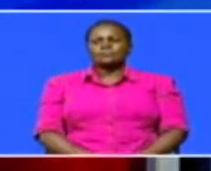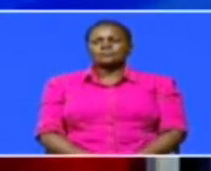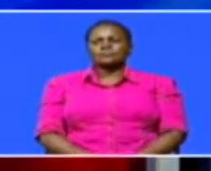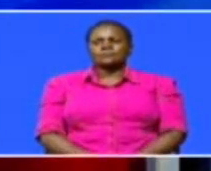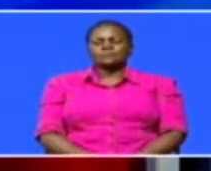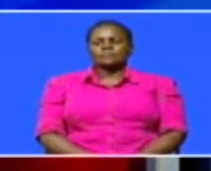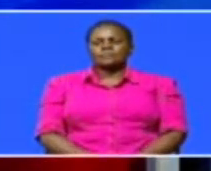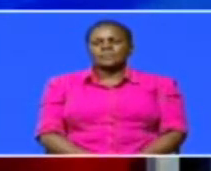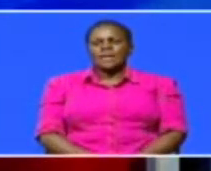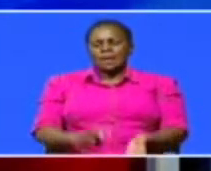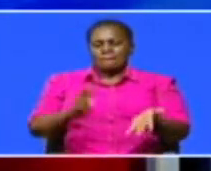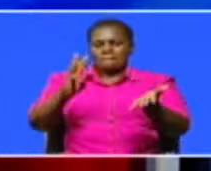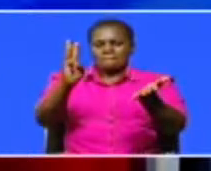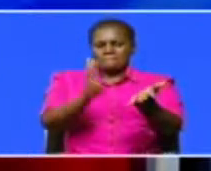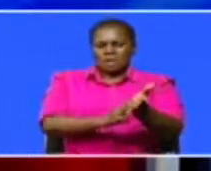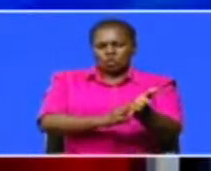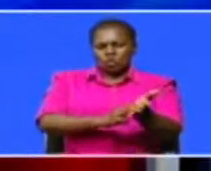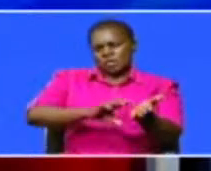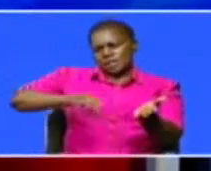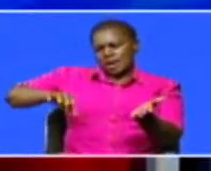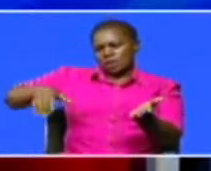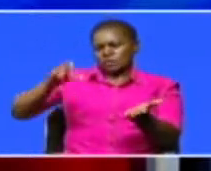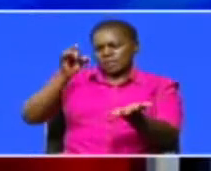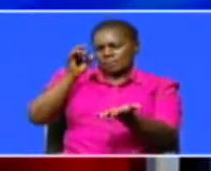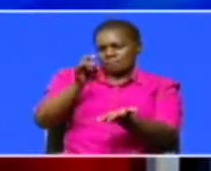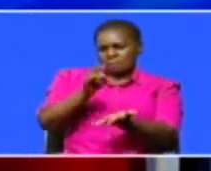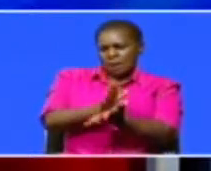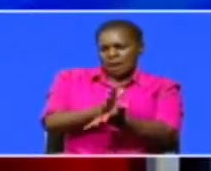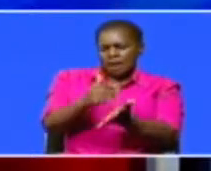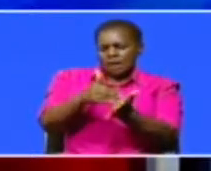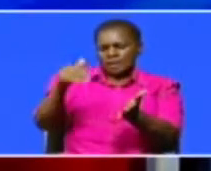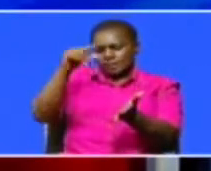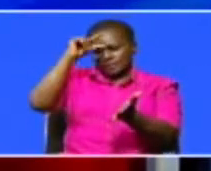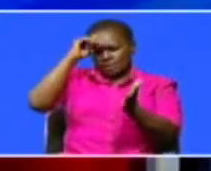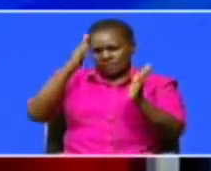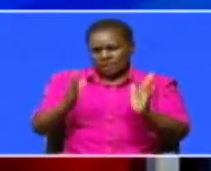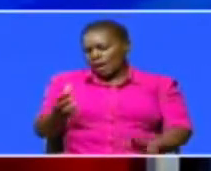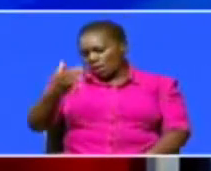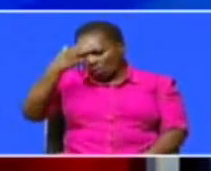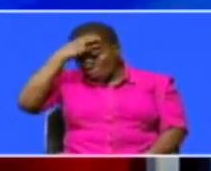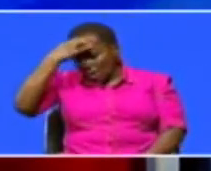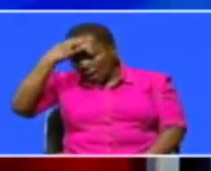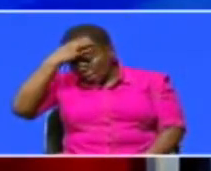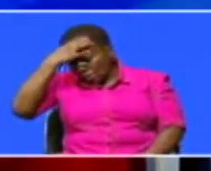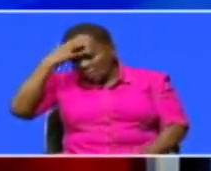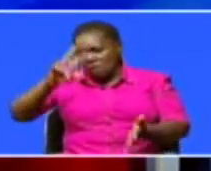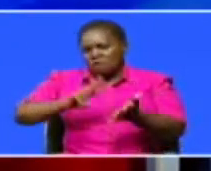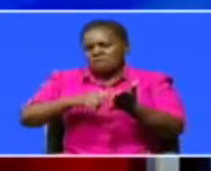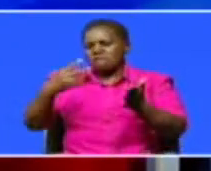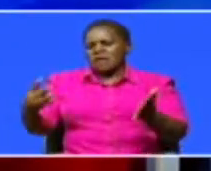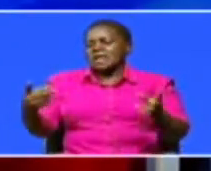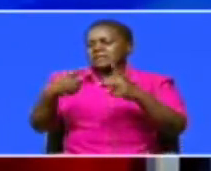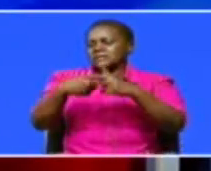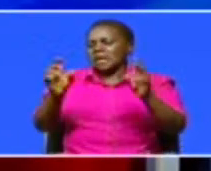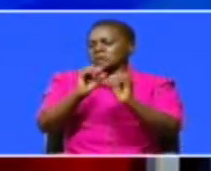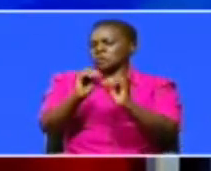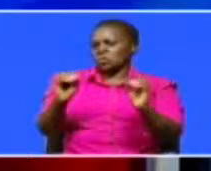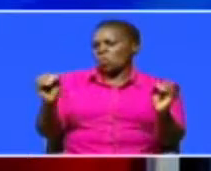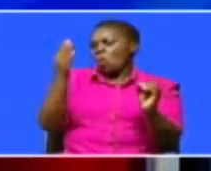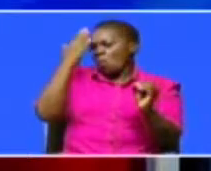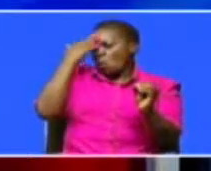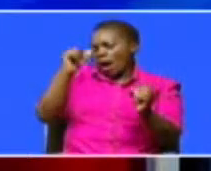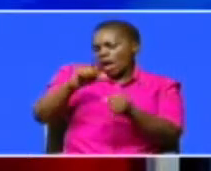So now take you to the county of Migori, where the much anticipated impeachment motion against Migori Governor Okoth Obado failed to kick off today due